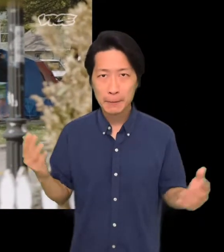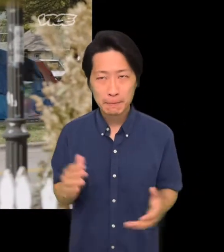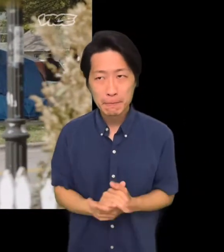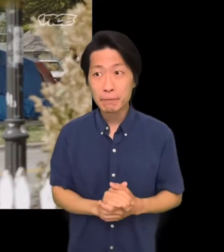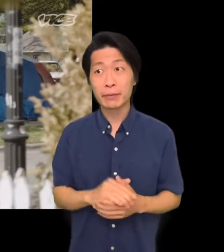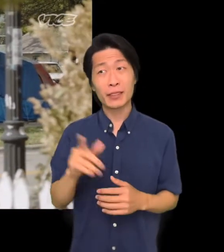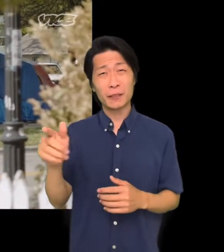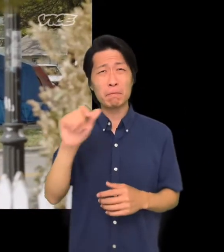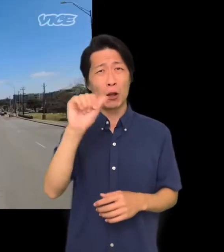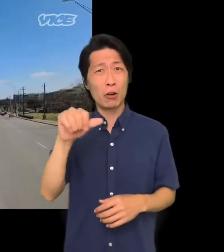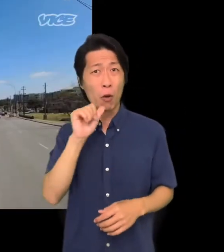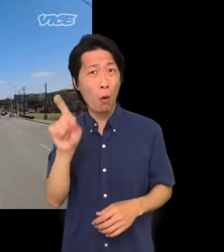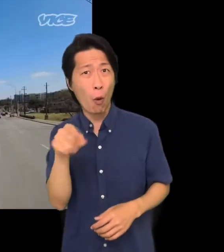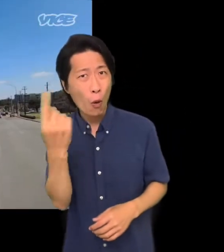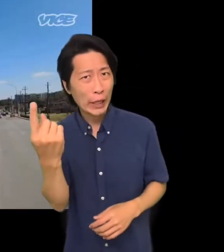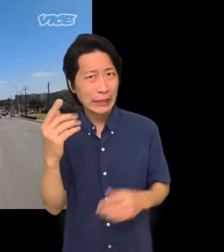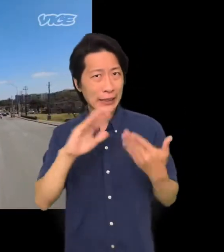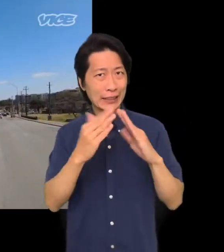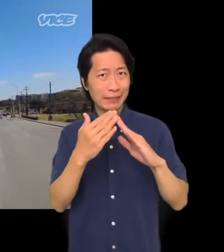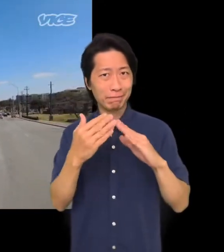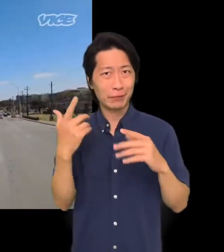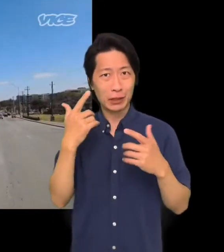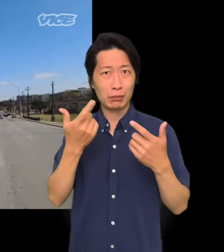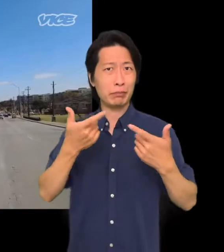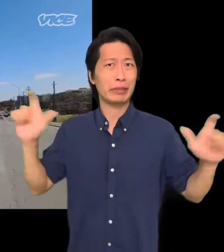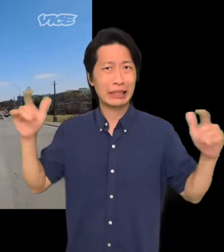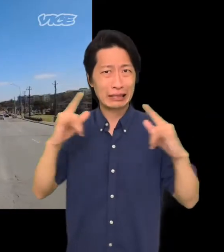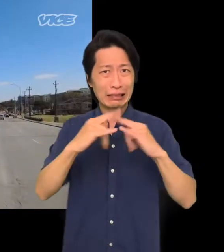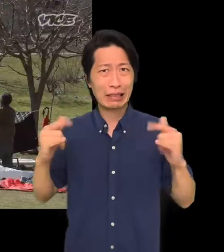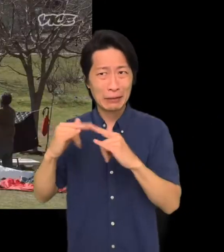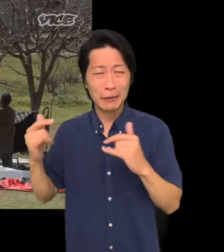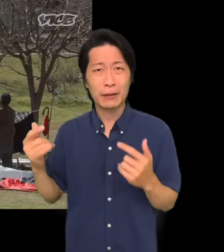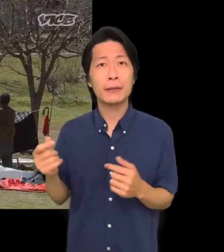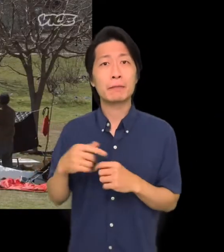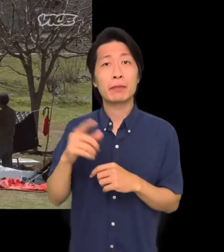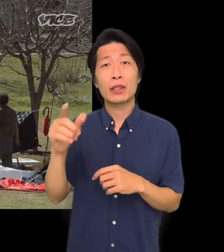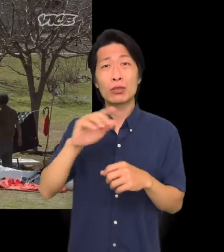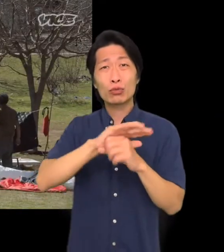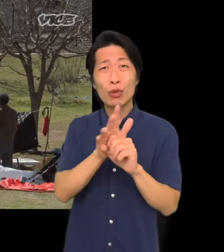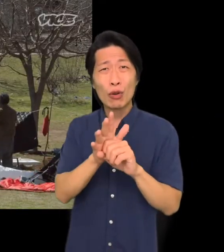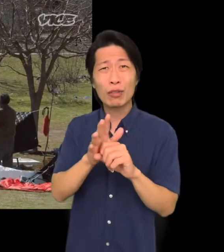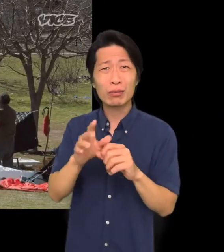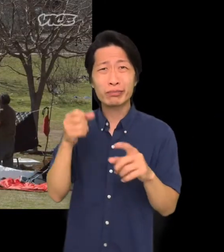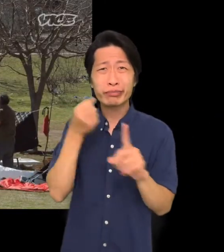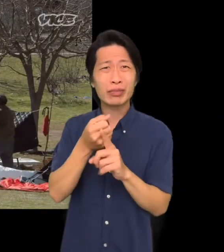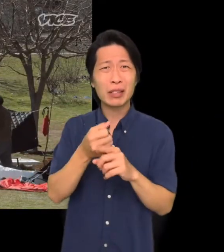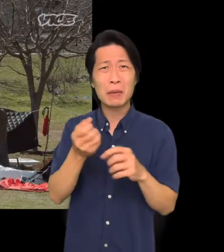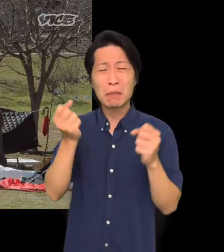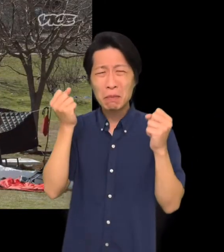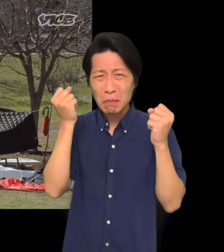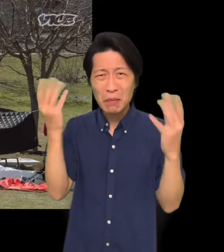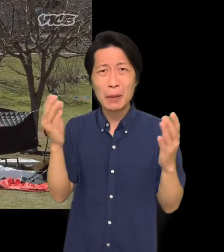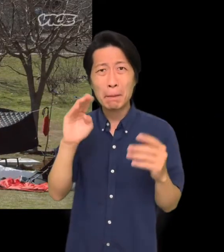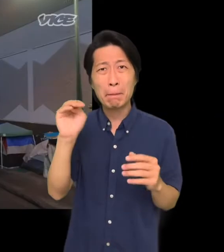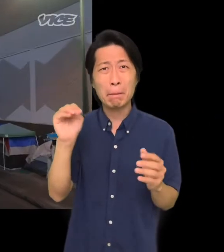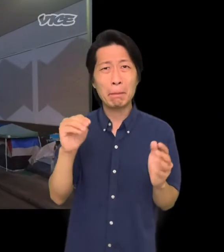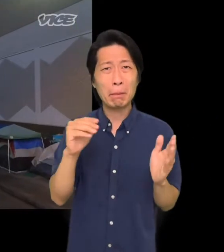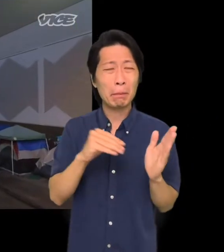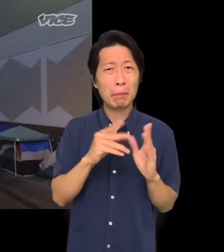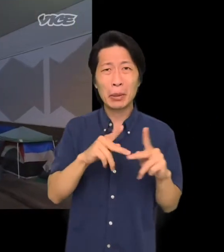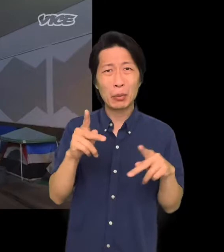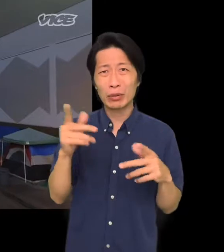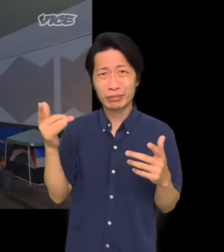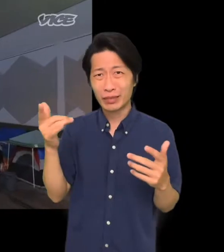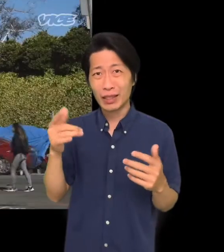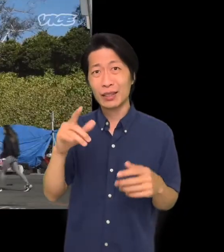progressive city dealing with a rise in homeless encampments in public areas. The coronavirus pandemic has sent millions of Americans into poverty, and cities